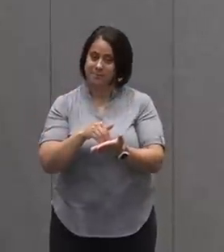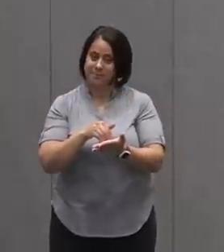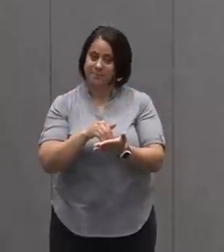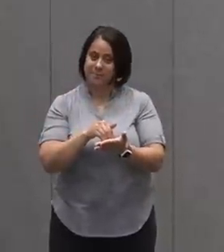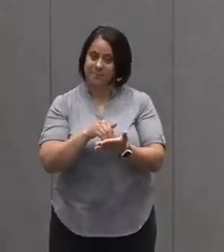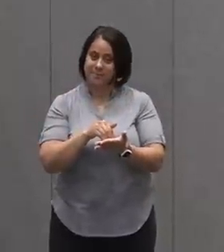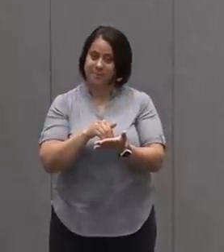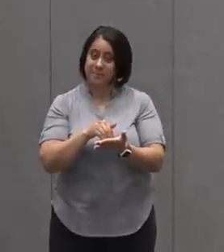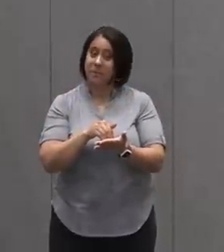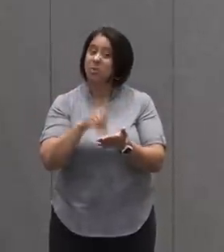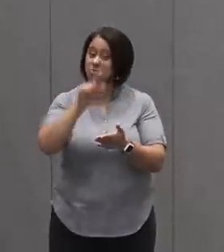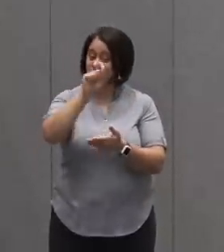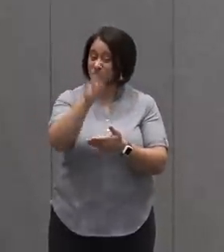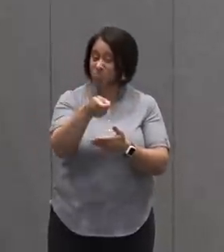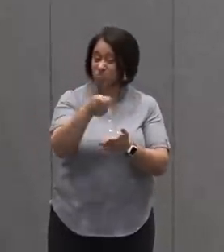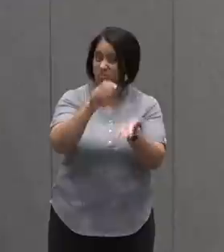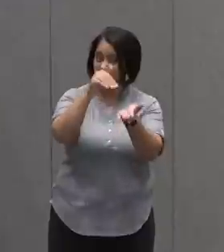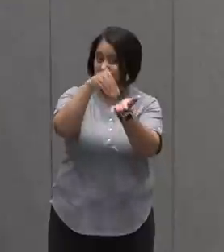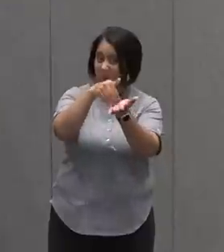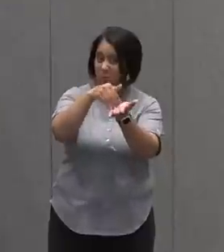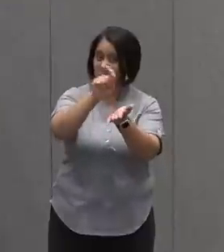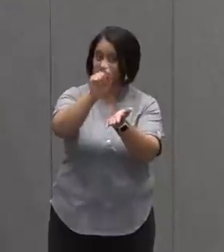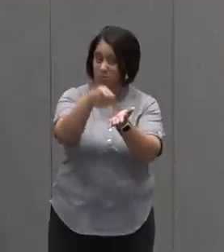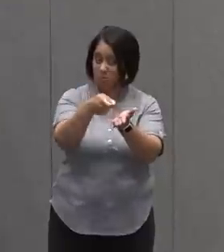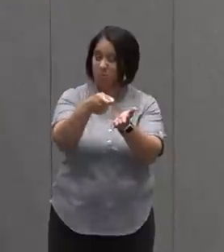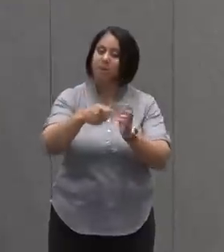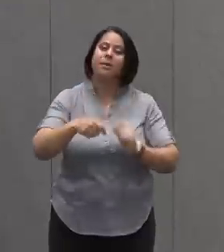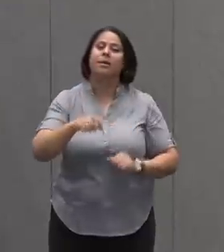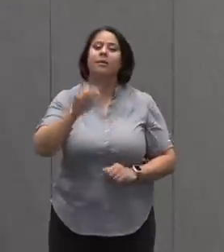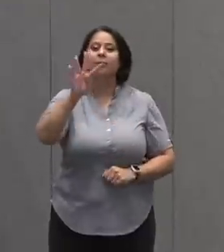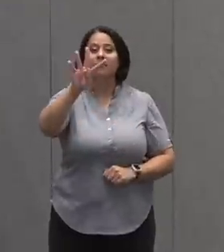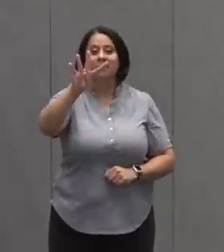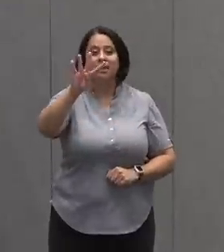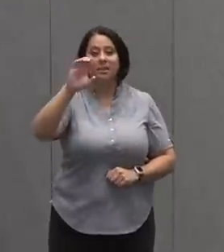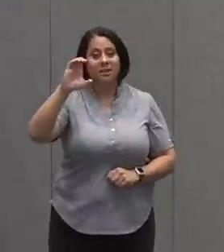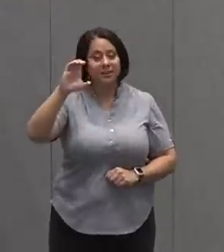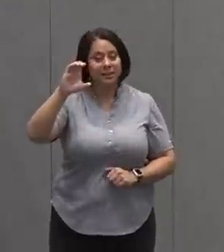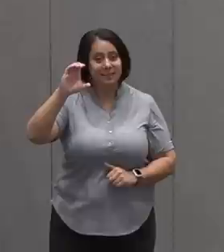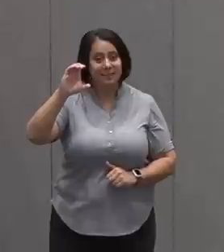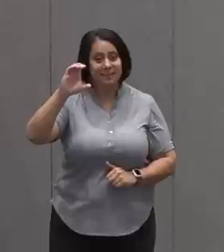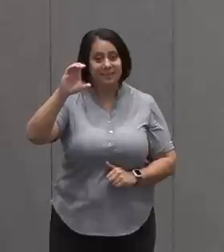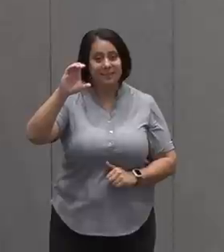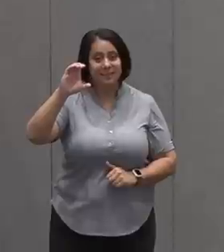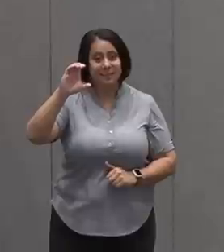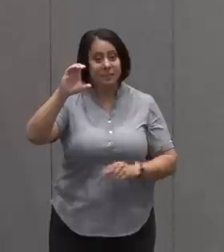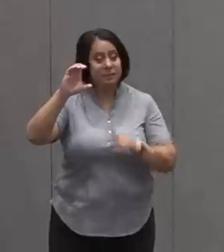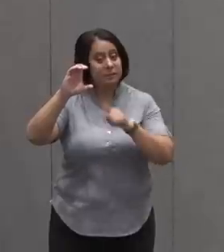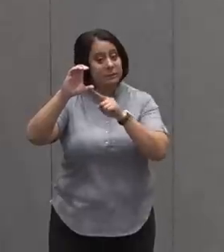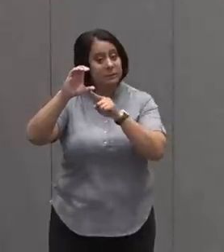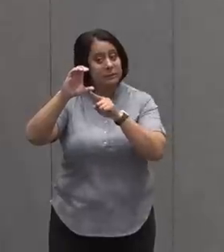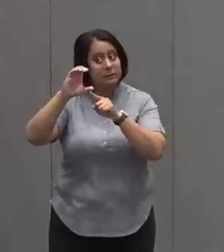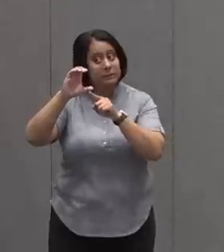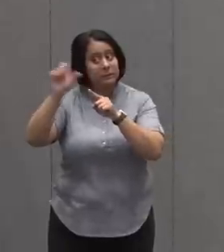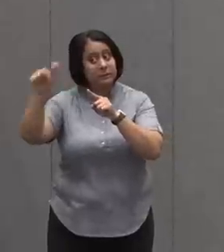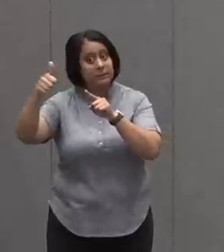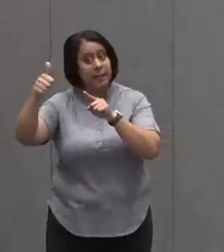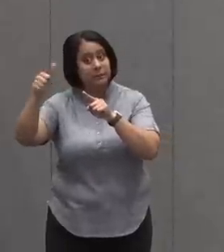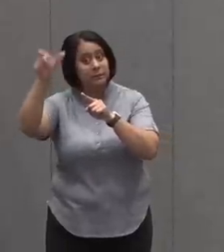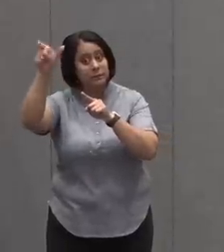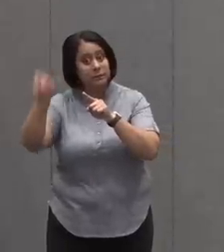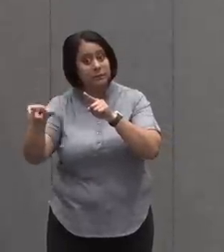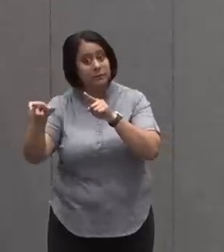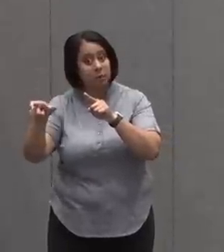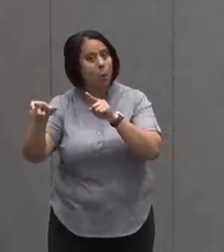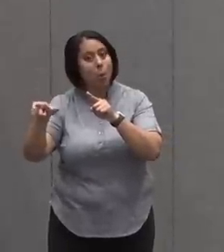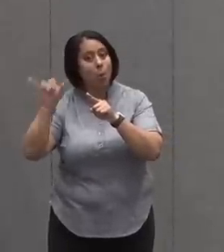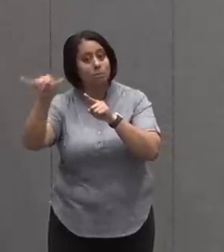1,000, remember that comma says 1,000, 400. Do I need to change my tens? Oh,